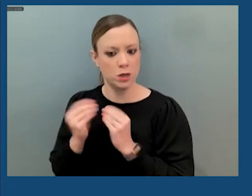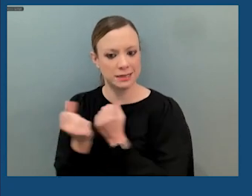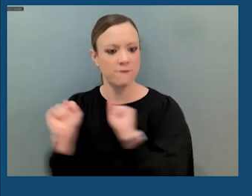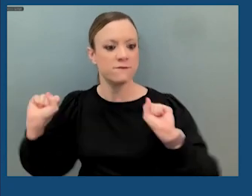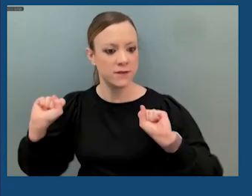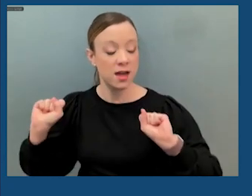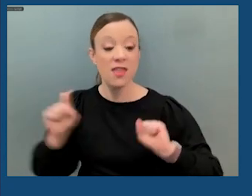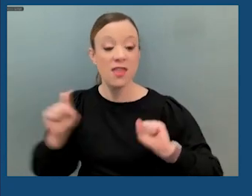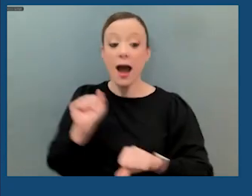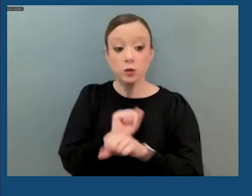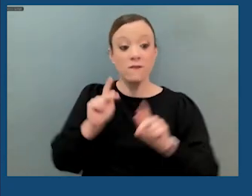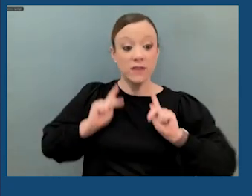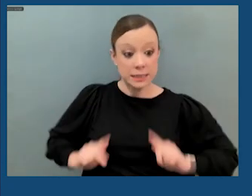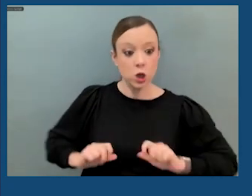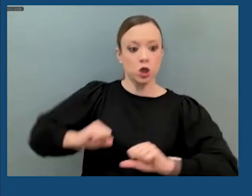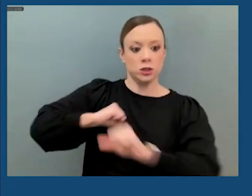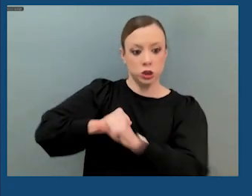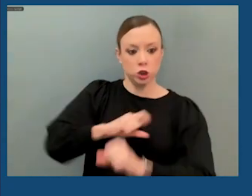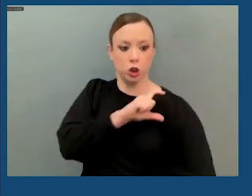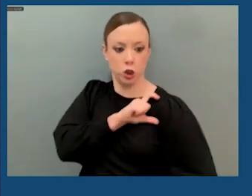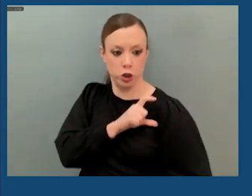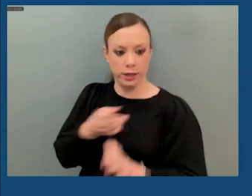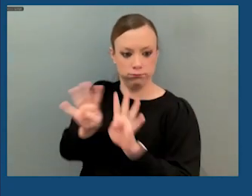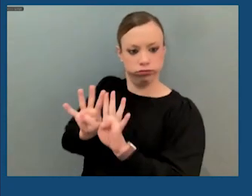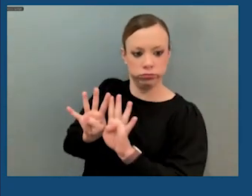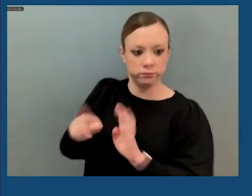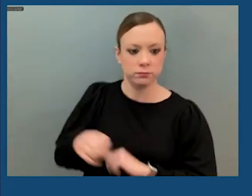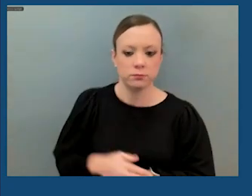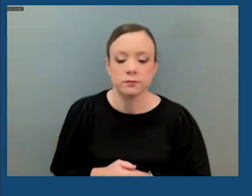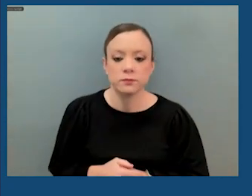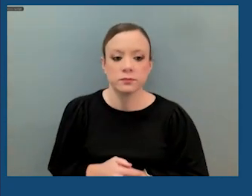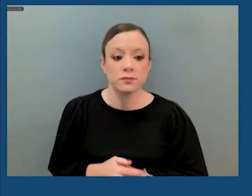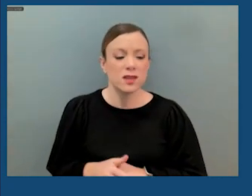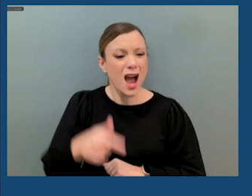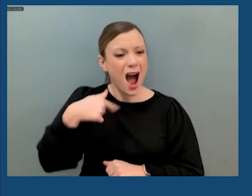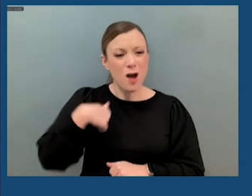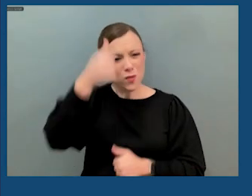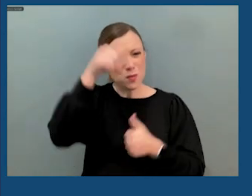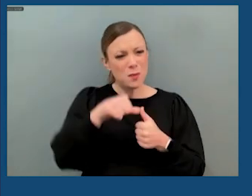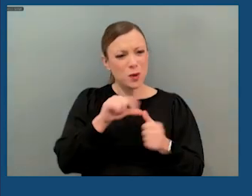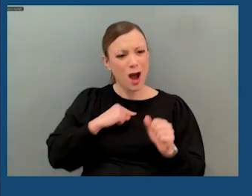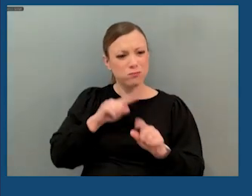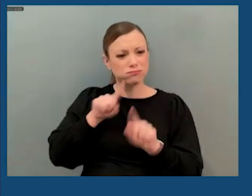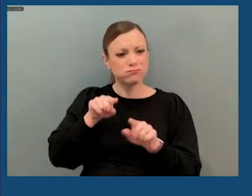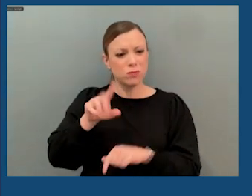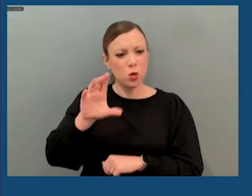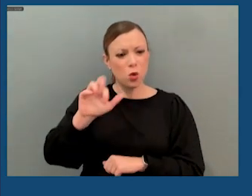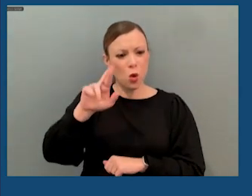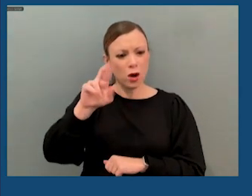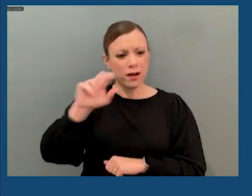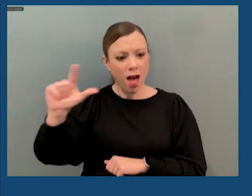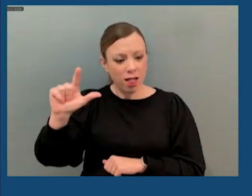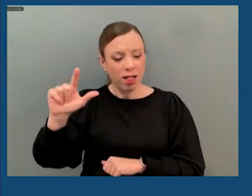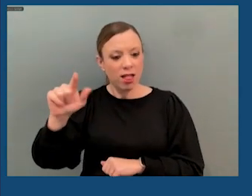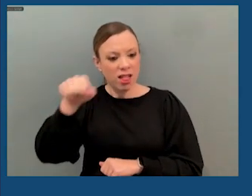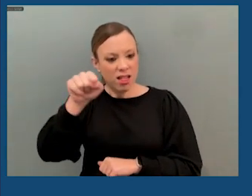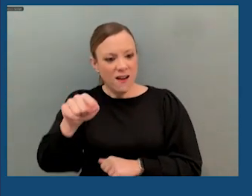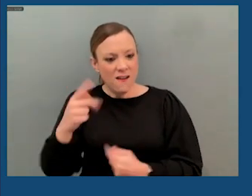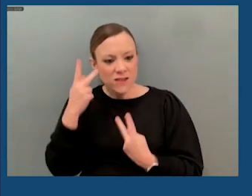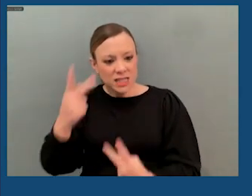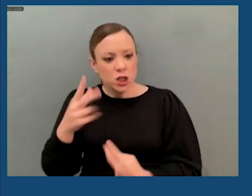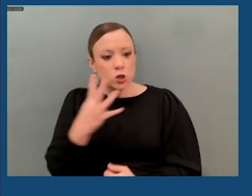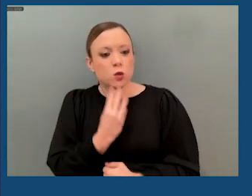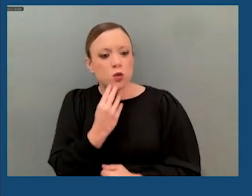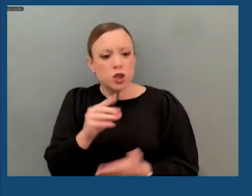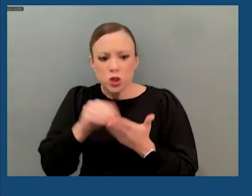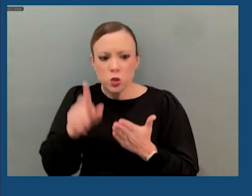security. I'll never forget when I went to Cornell and I sat with these Jewish students who had just been traumatized. I said, "What can I do for you?"